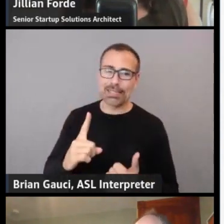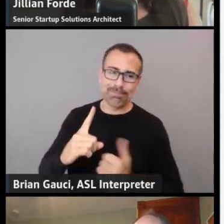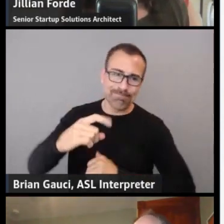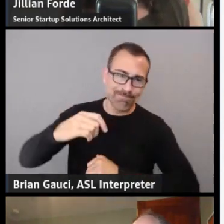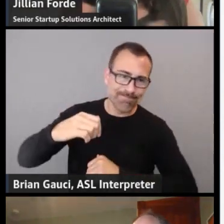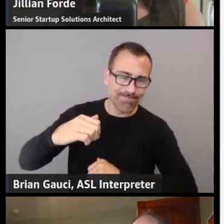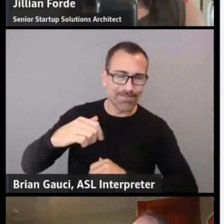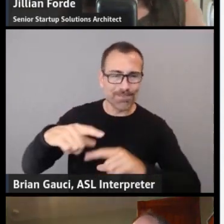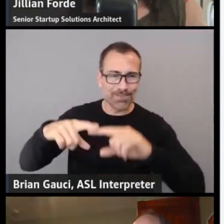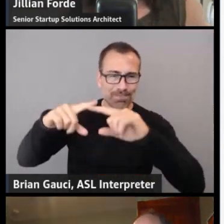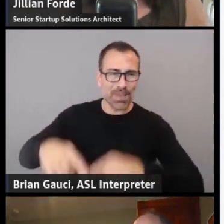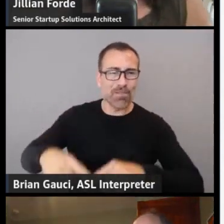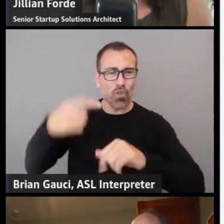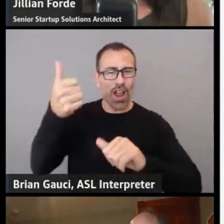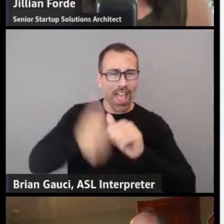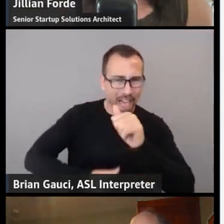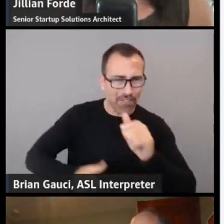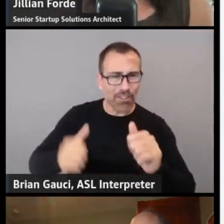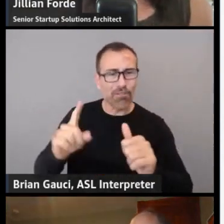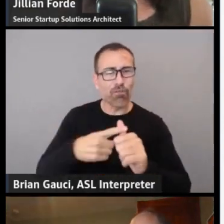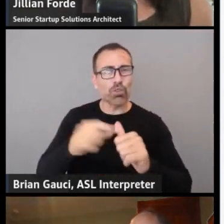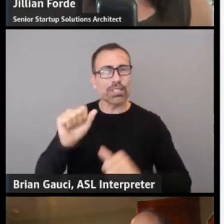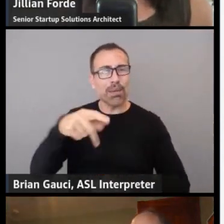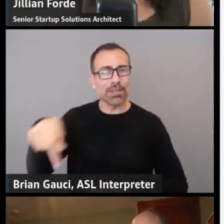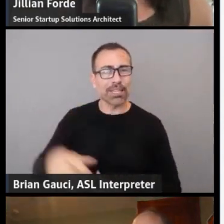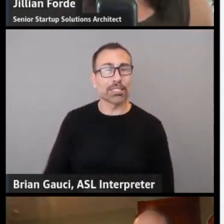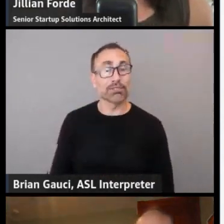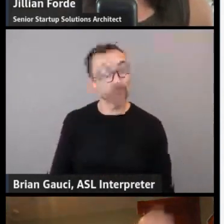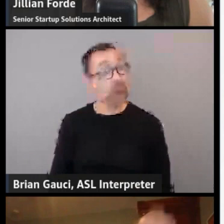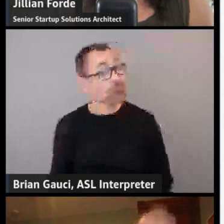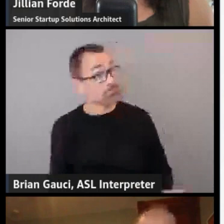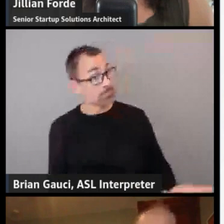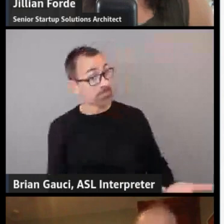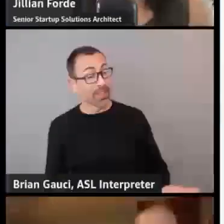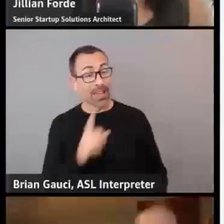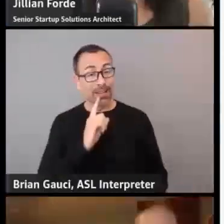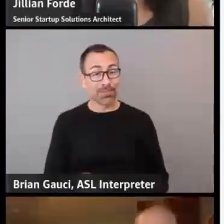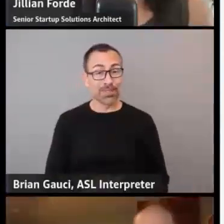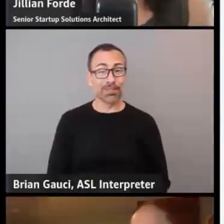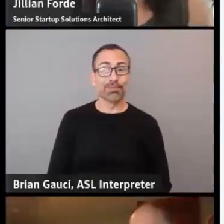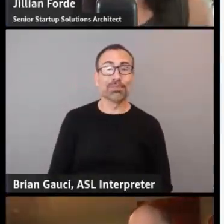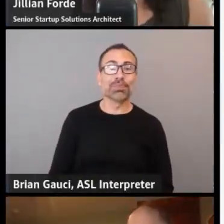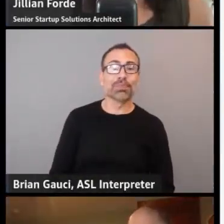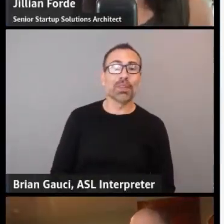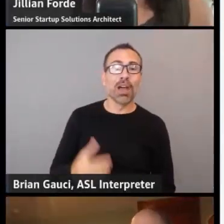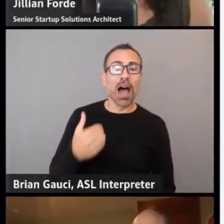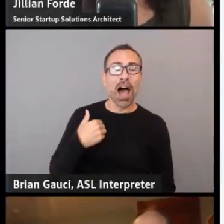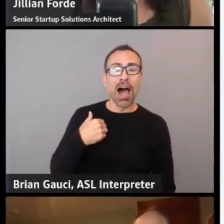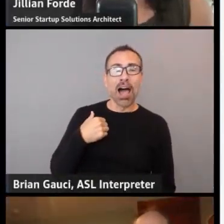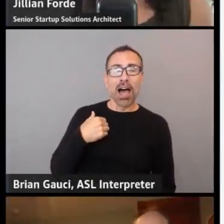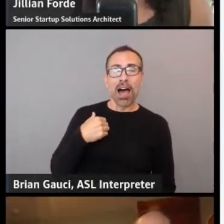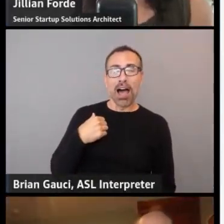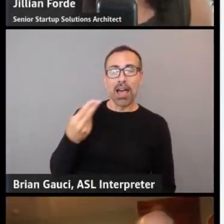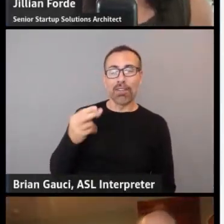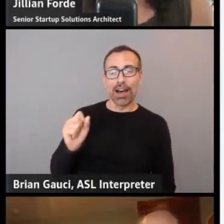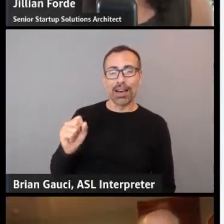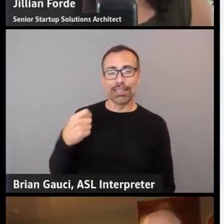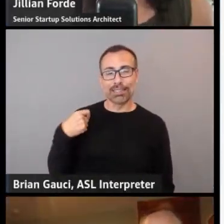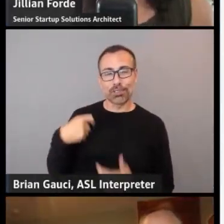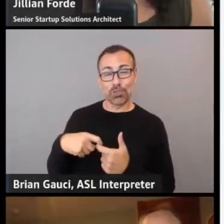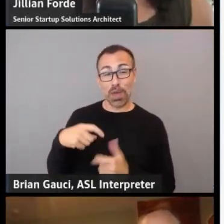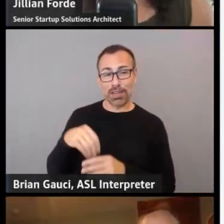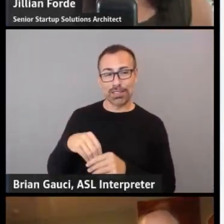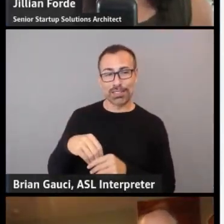application. Absolutely. Okay, great. And you want to choose, I've got high school Spanish in my back pocket. Do you want to choose its target